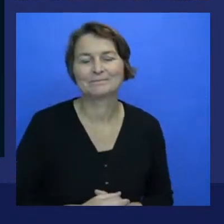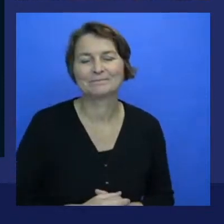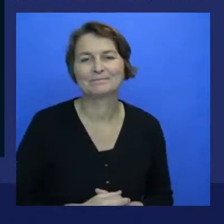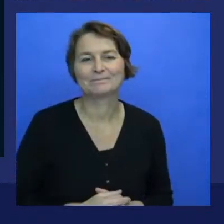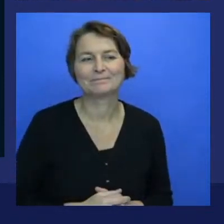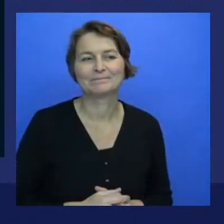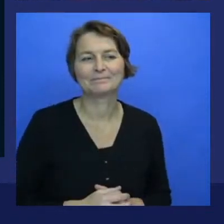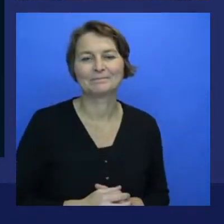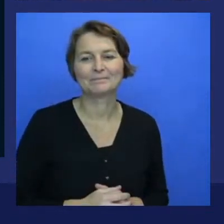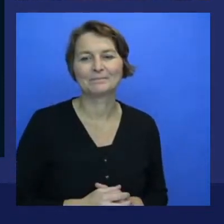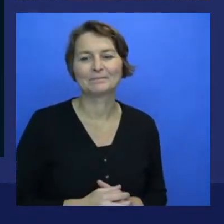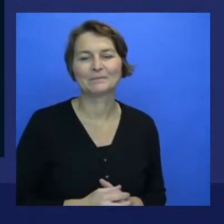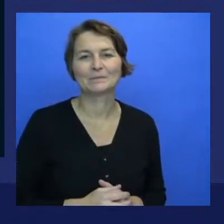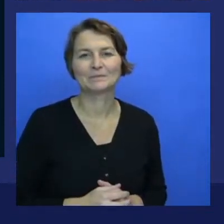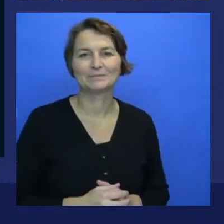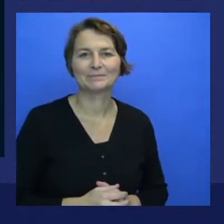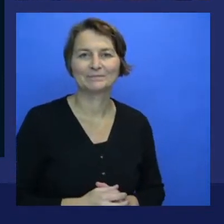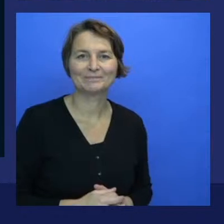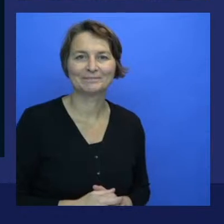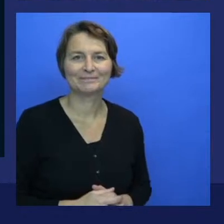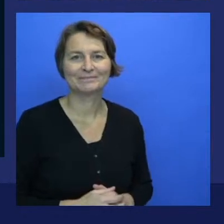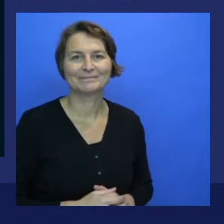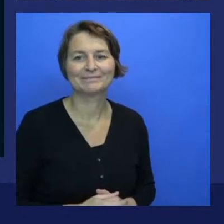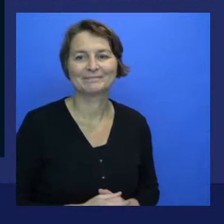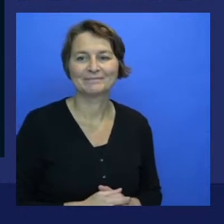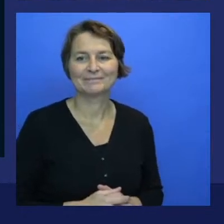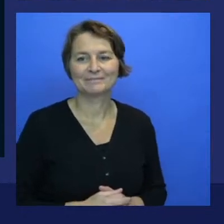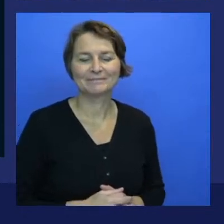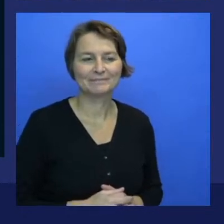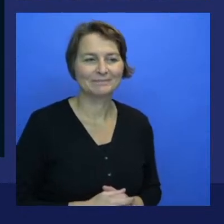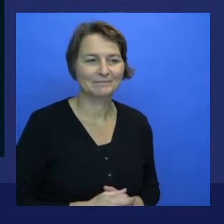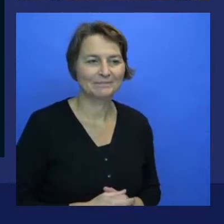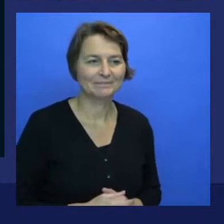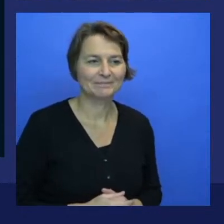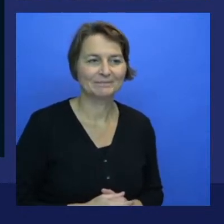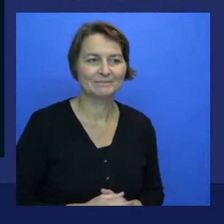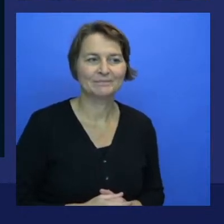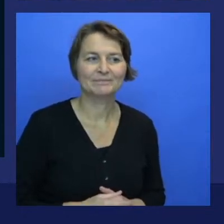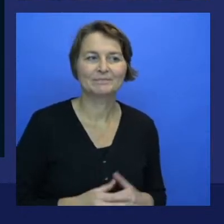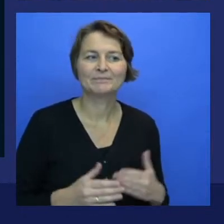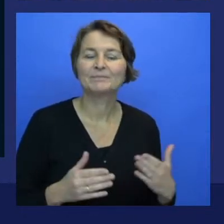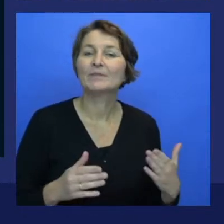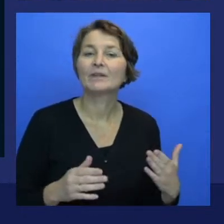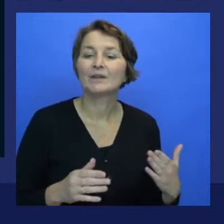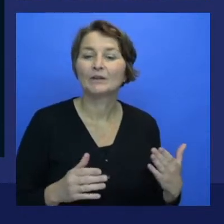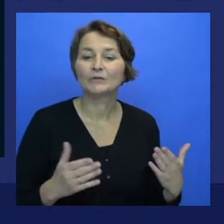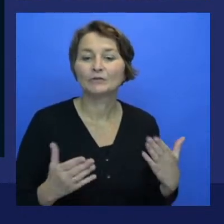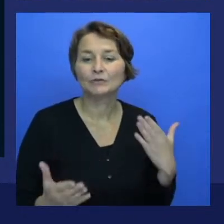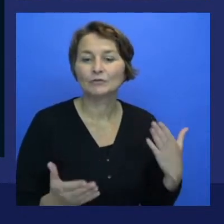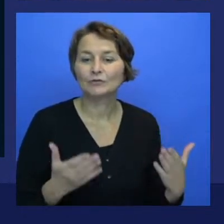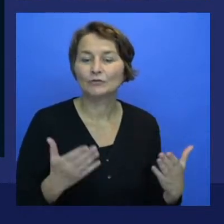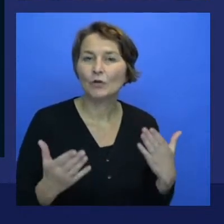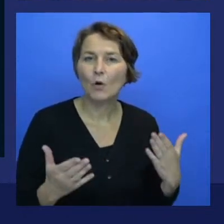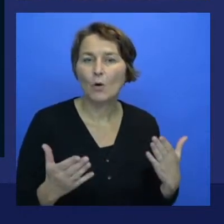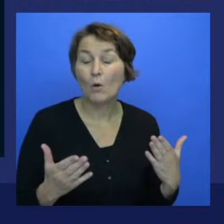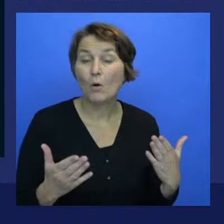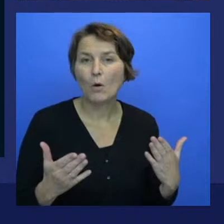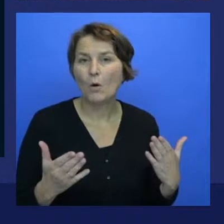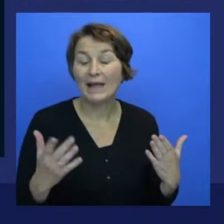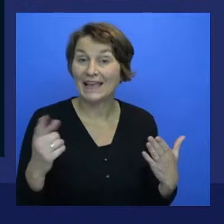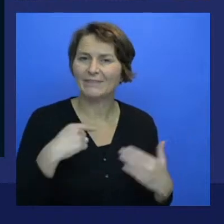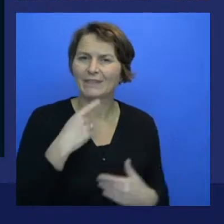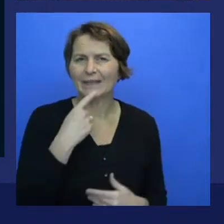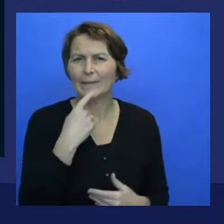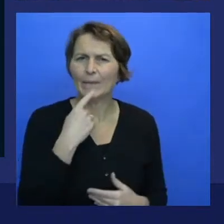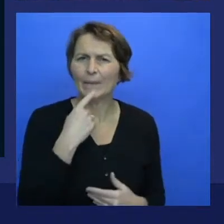almost free tier here, so you don't pay that much if you decide to use